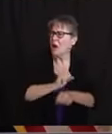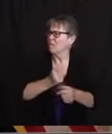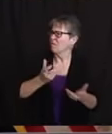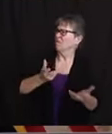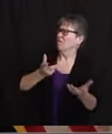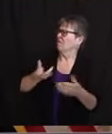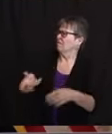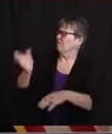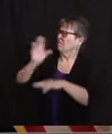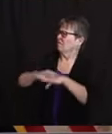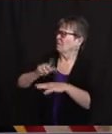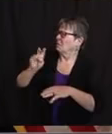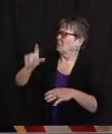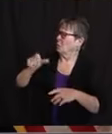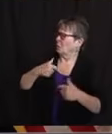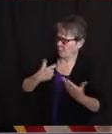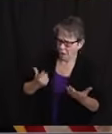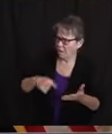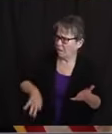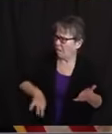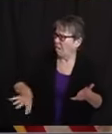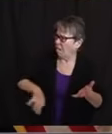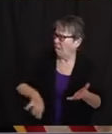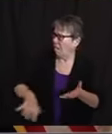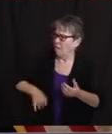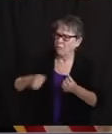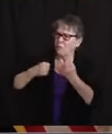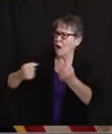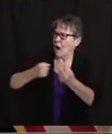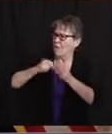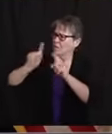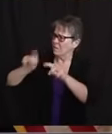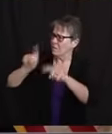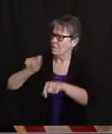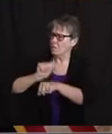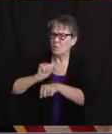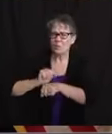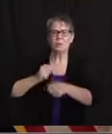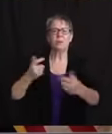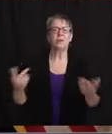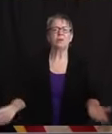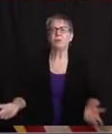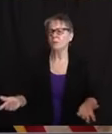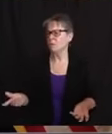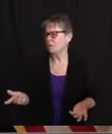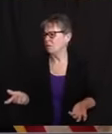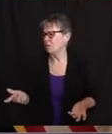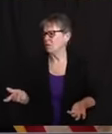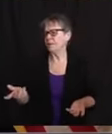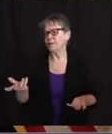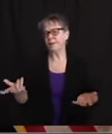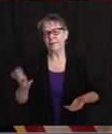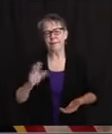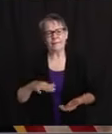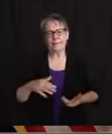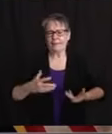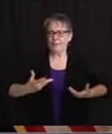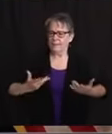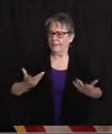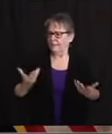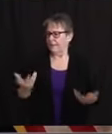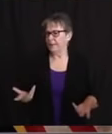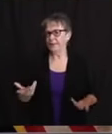than I can. Listen, the data, it's not just what data we will get, it's the data that we are getting and have